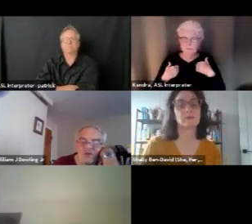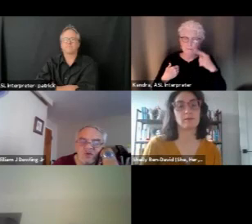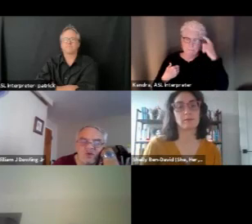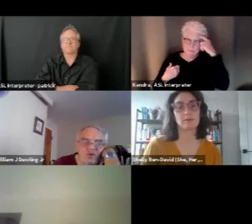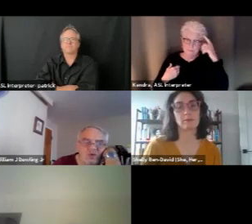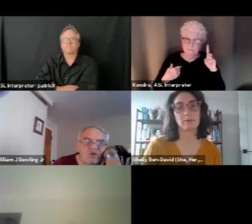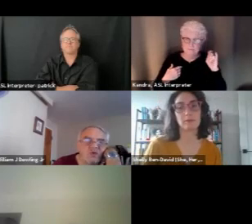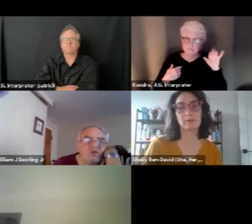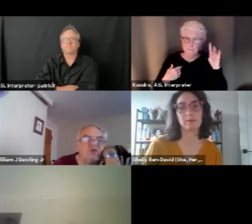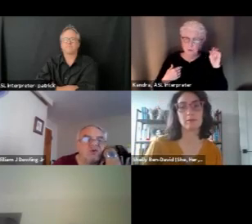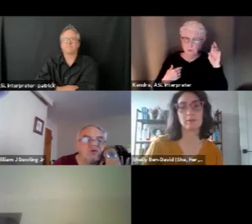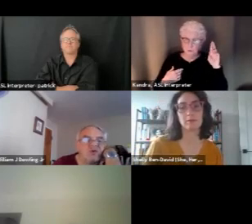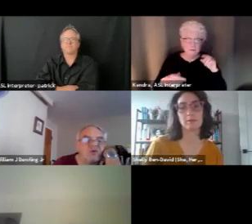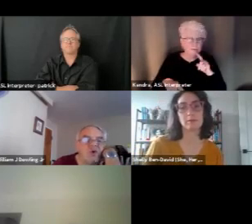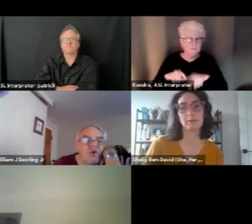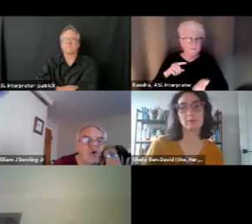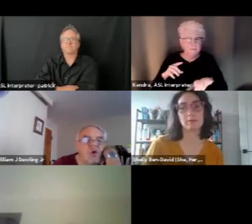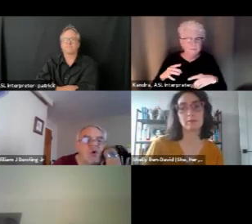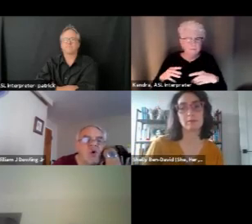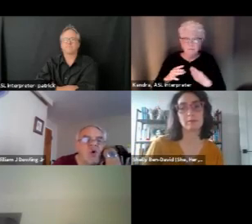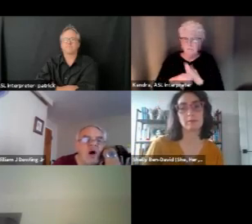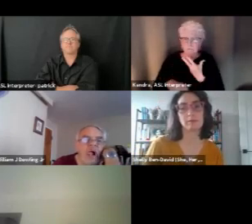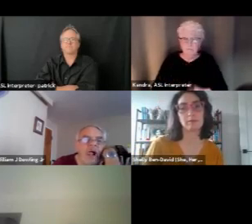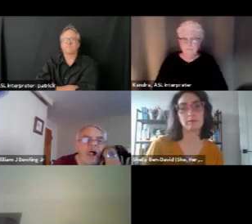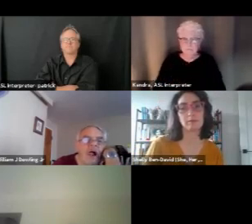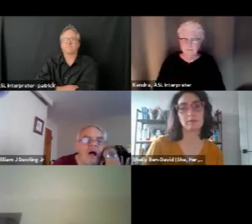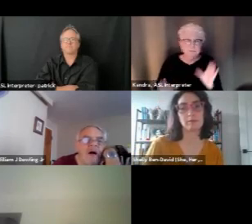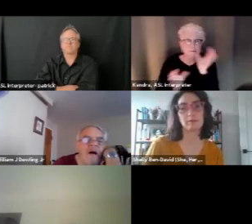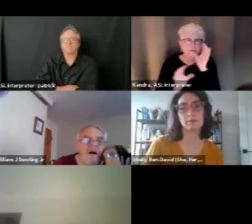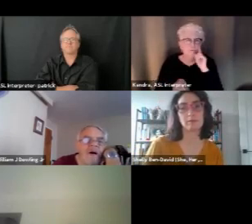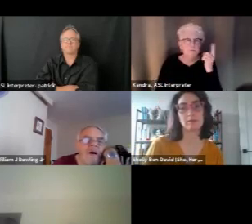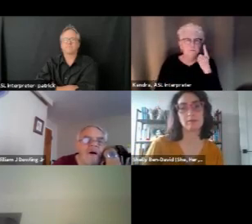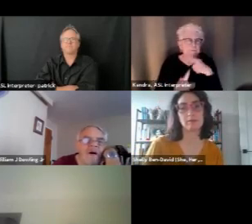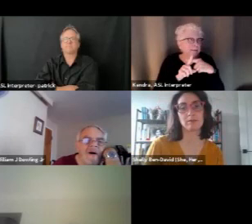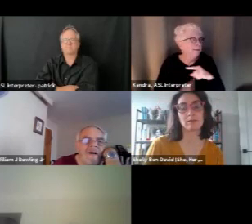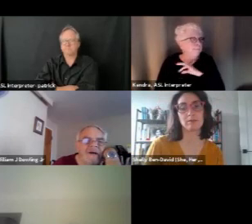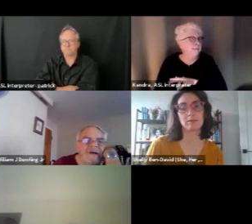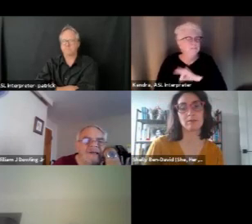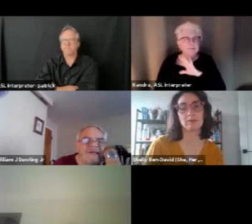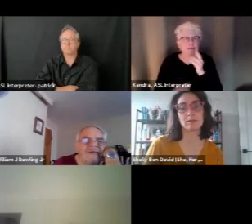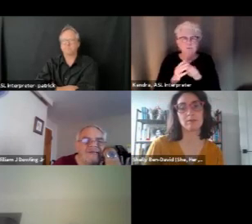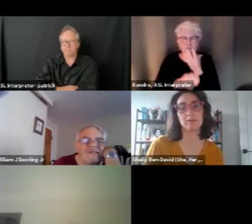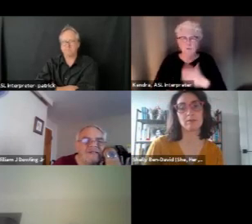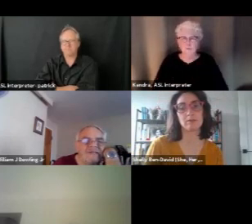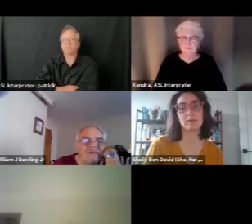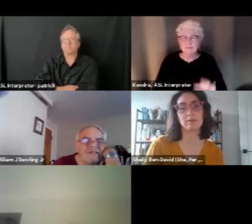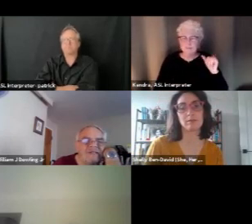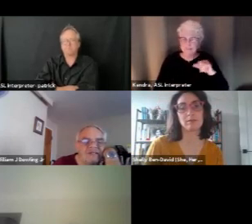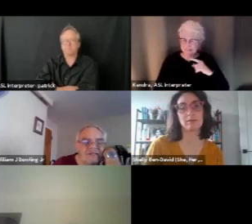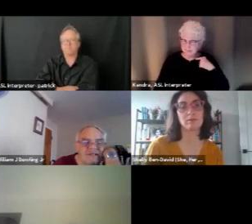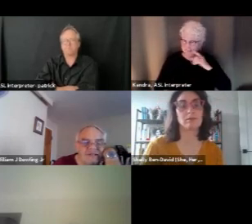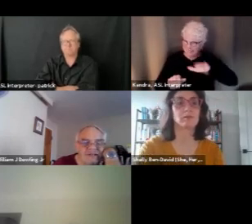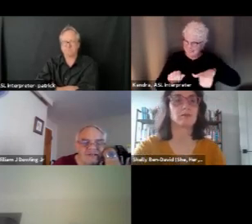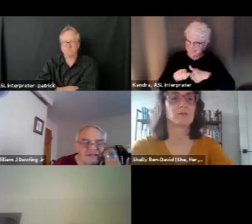get to experience growth. They just search for benefits and, never grow from their experiences. So that's kind of what I